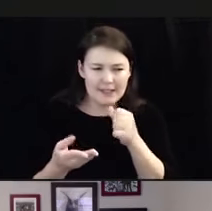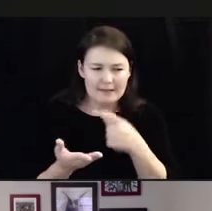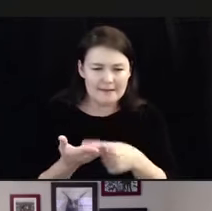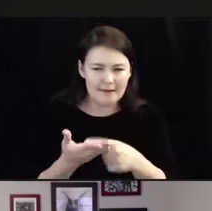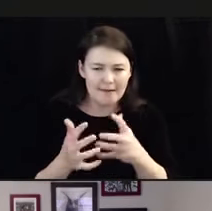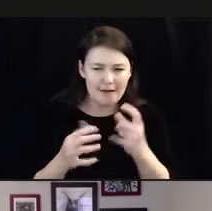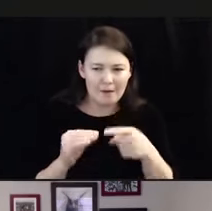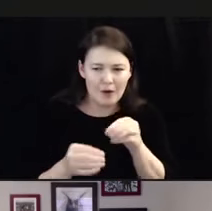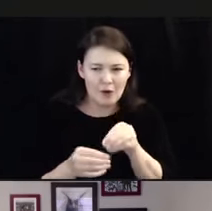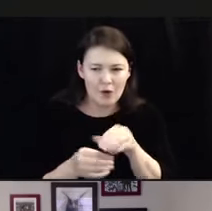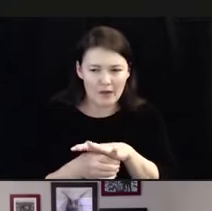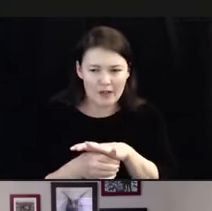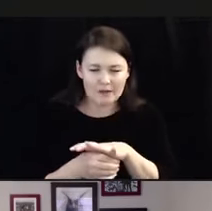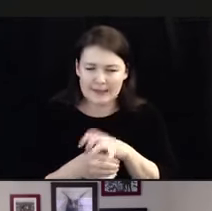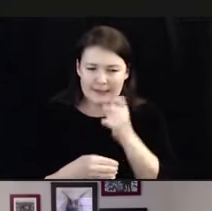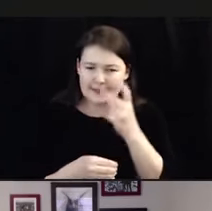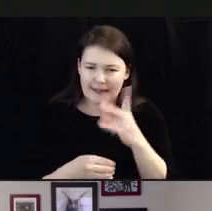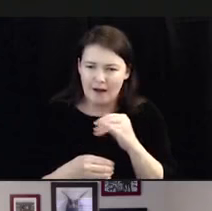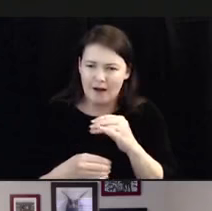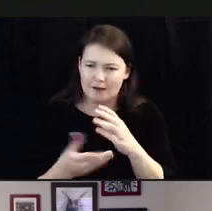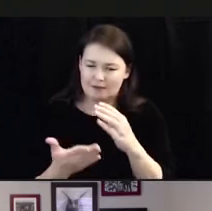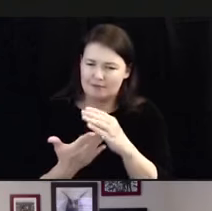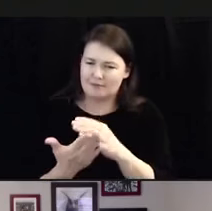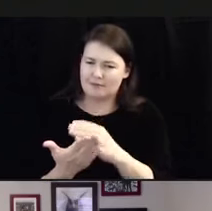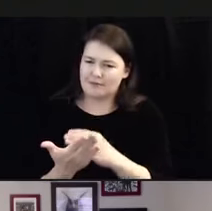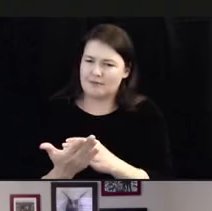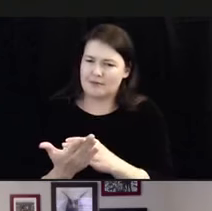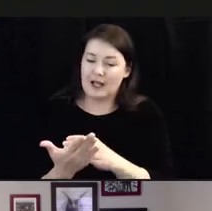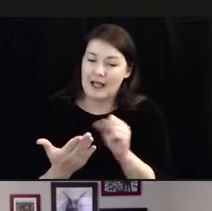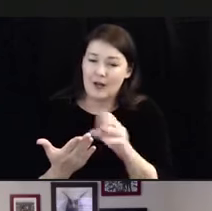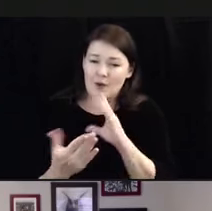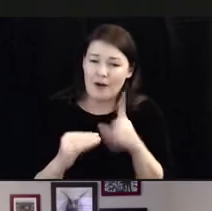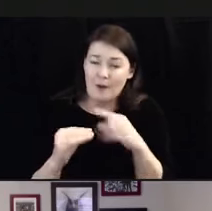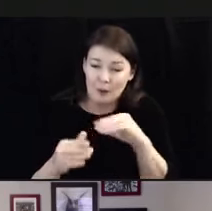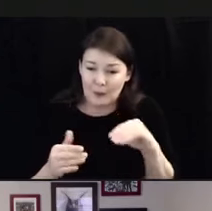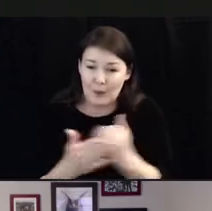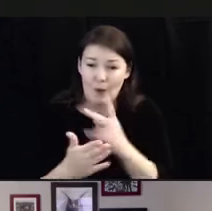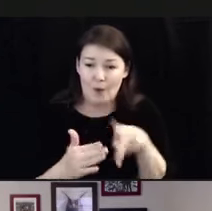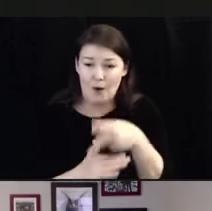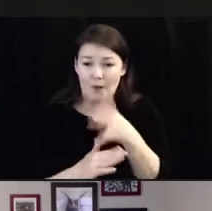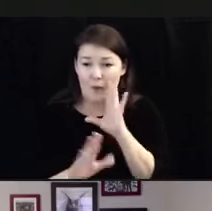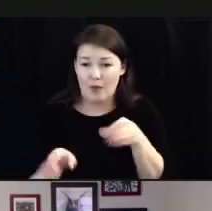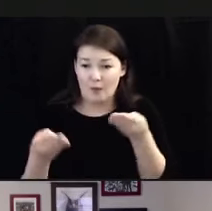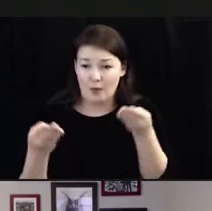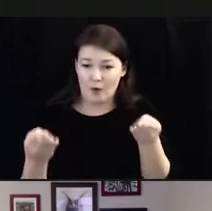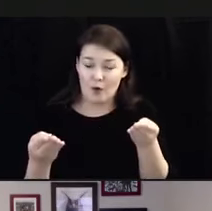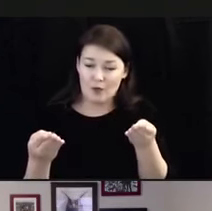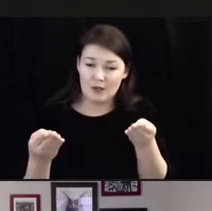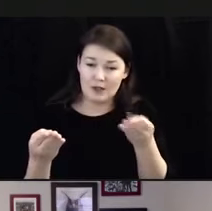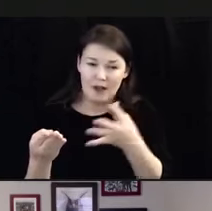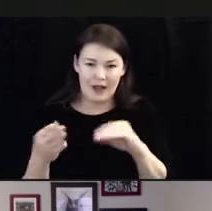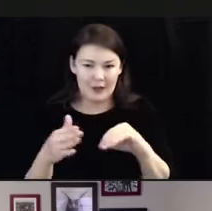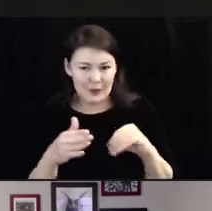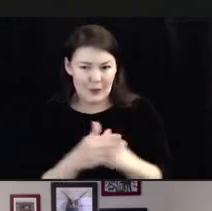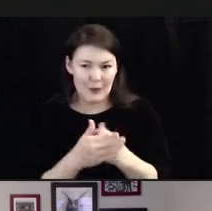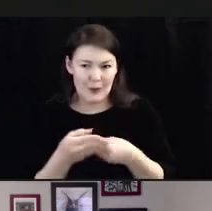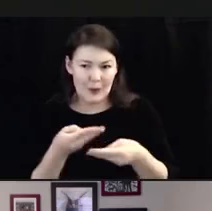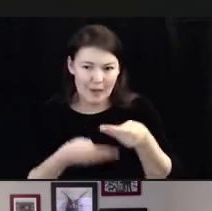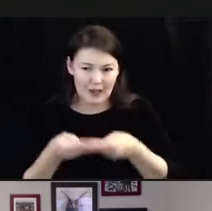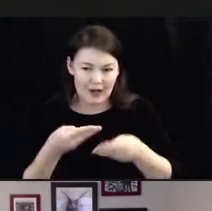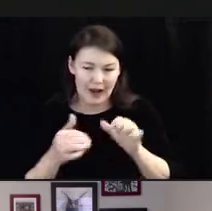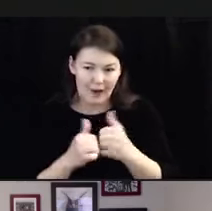priority line items. Can you talk about what new programs you're going to be proposing in this new budget and how